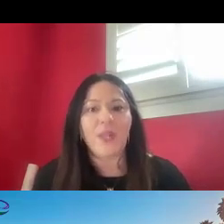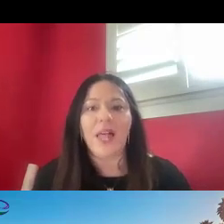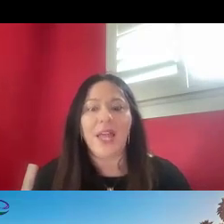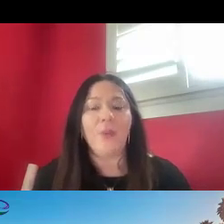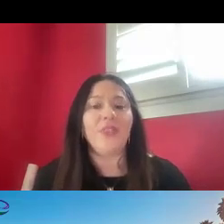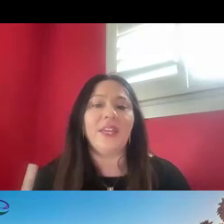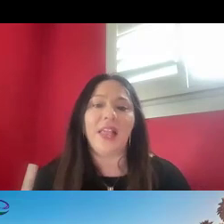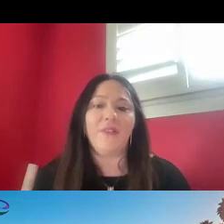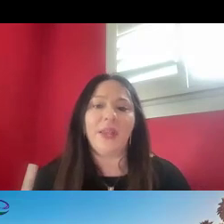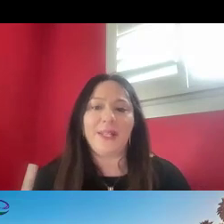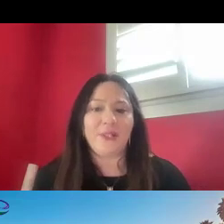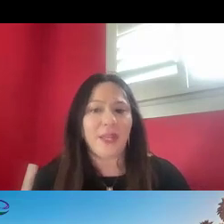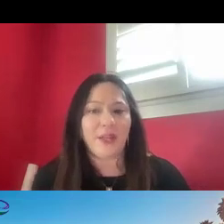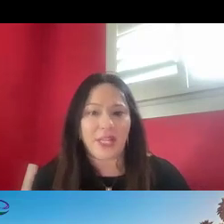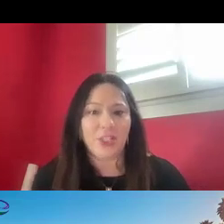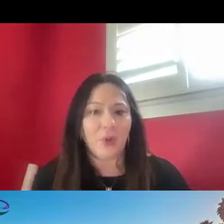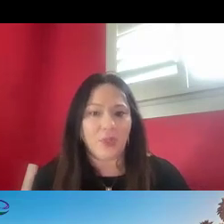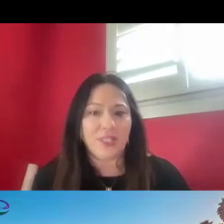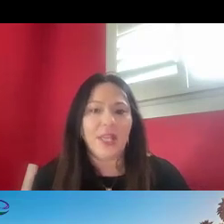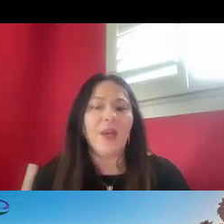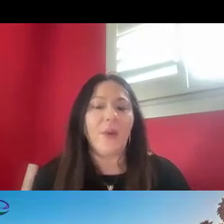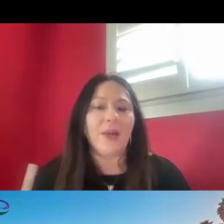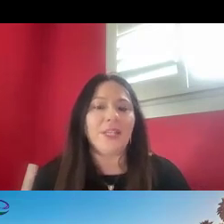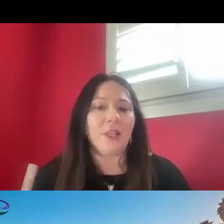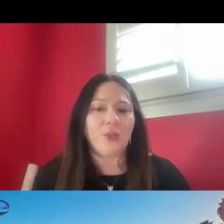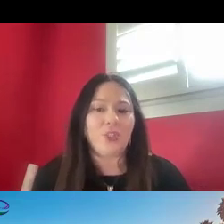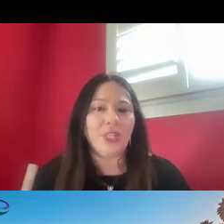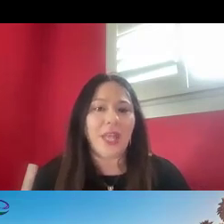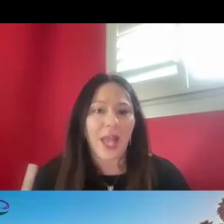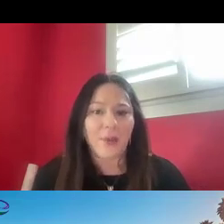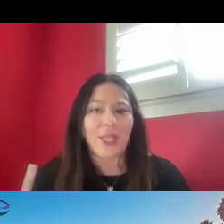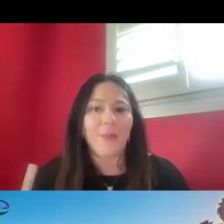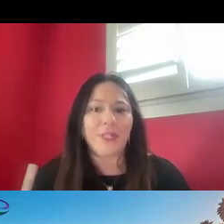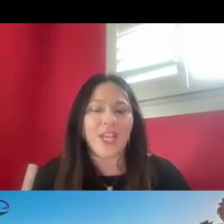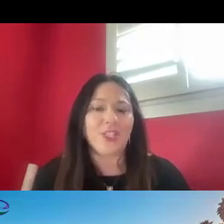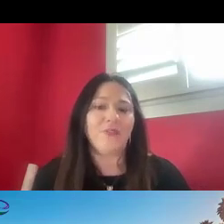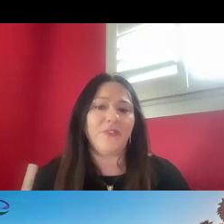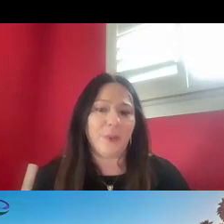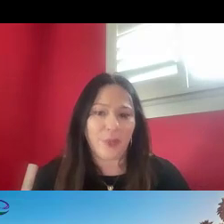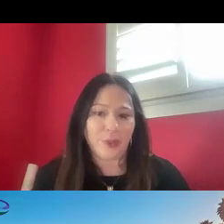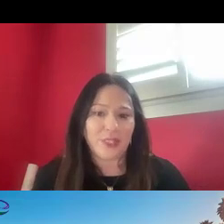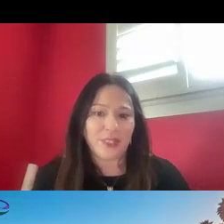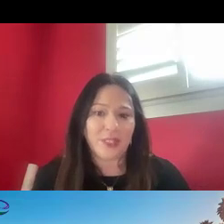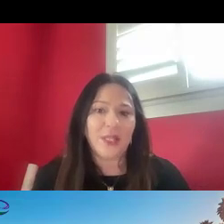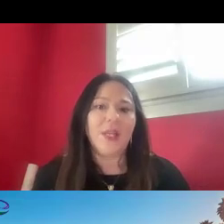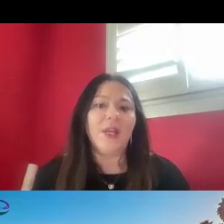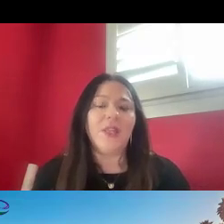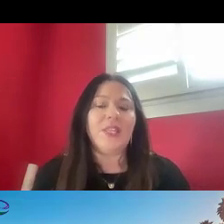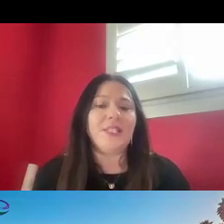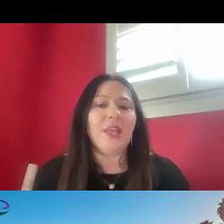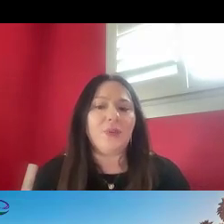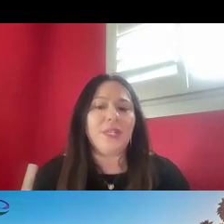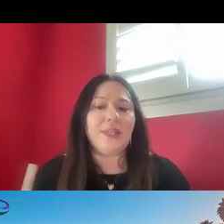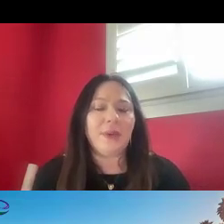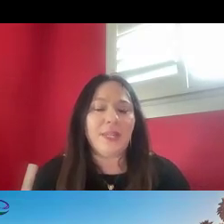to align with the California Master Plan on Aging goals around inclusion, equity, and protection from abuse.